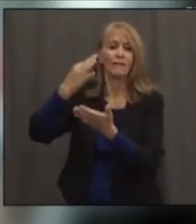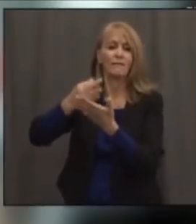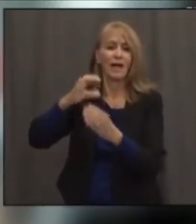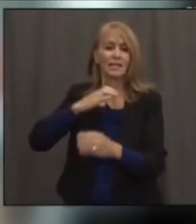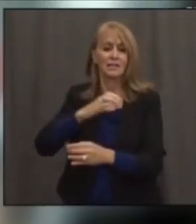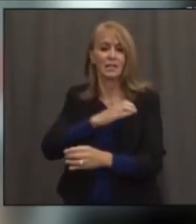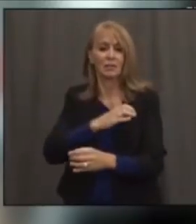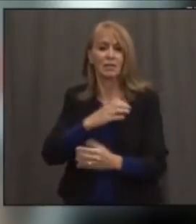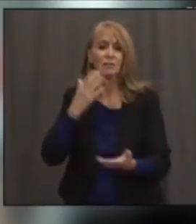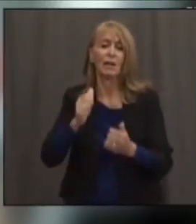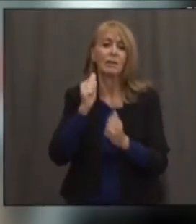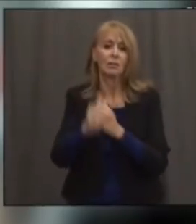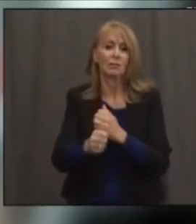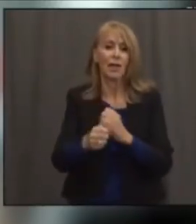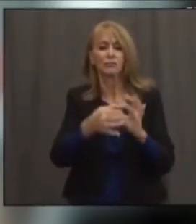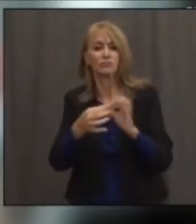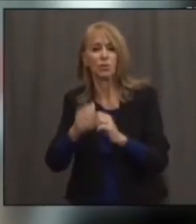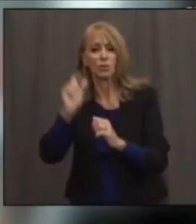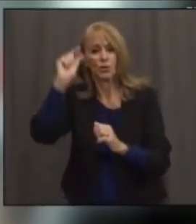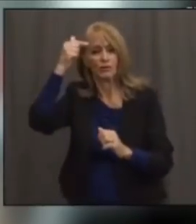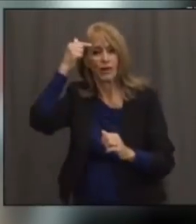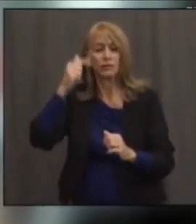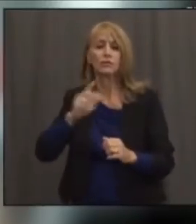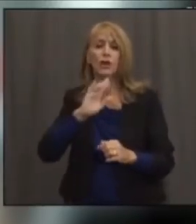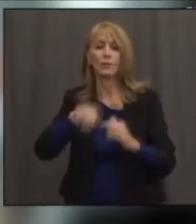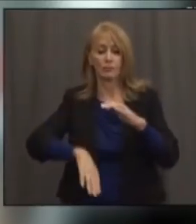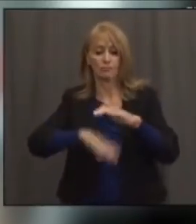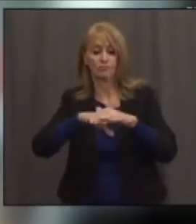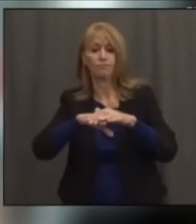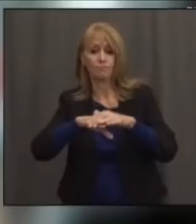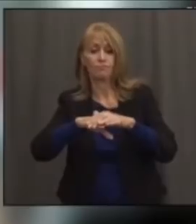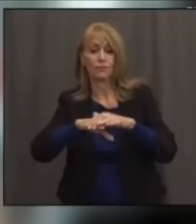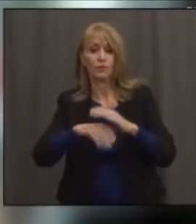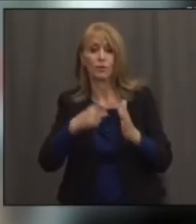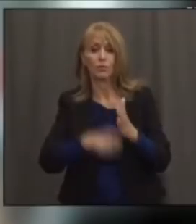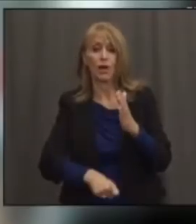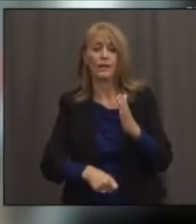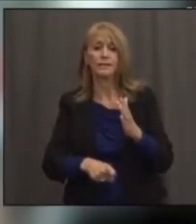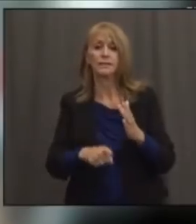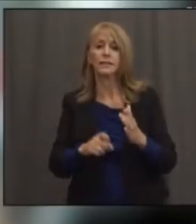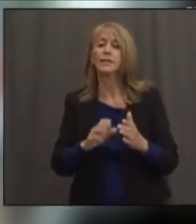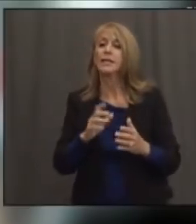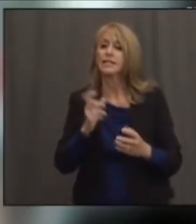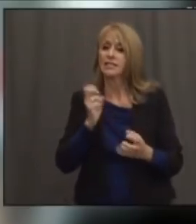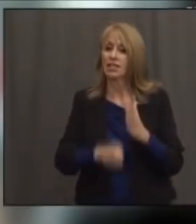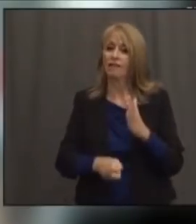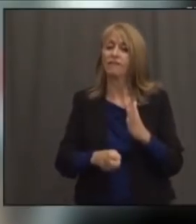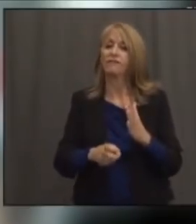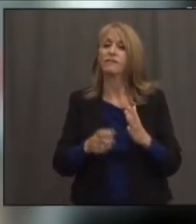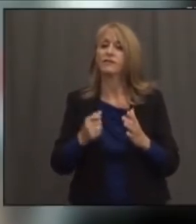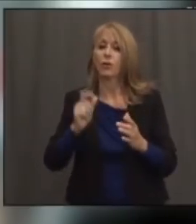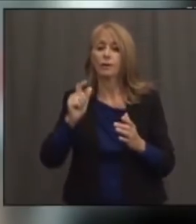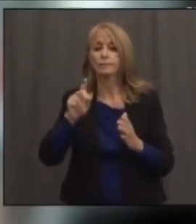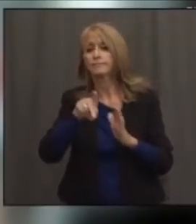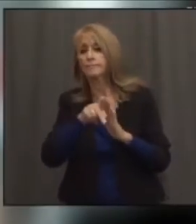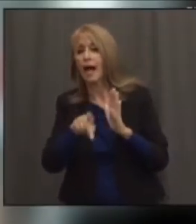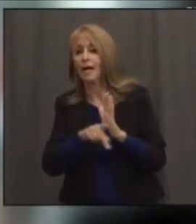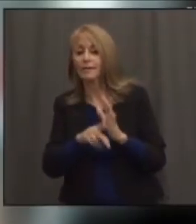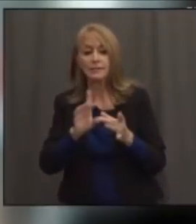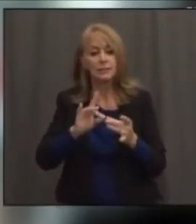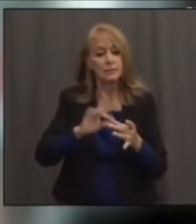and may well pass federally. When we talk about inflation caps, I think it becomes really hard from a policy standpoint to carve around